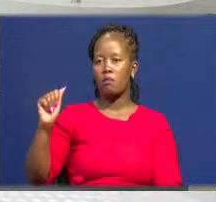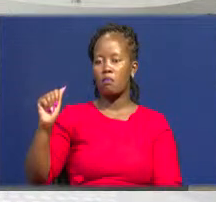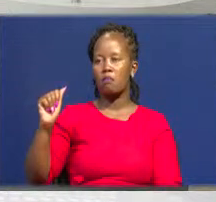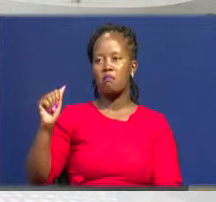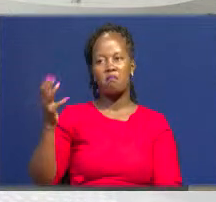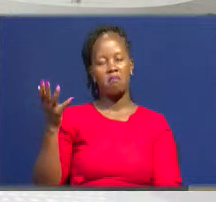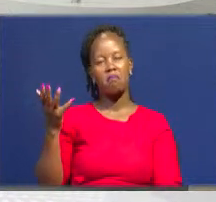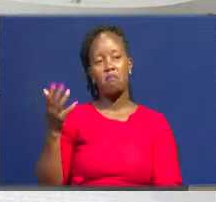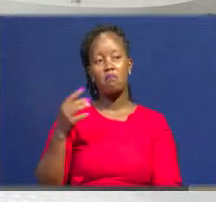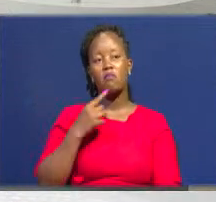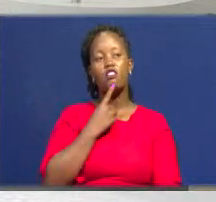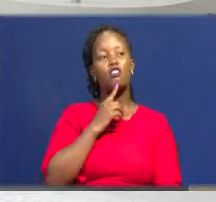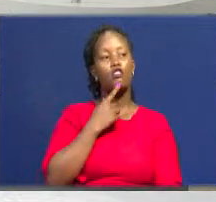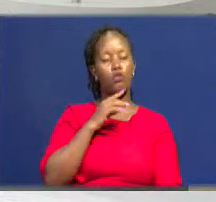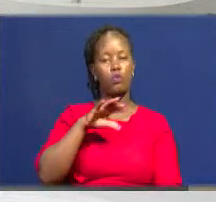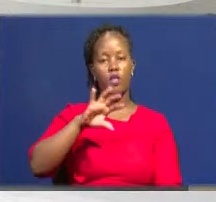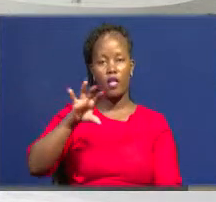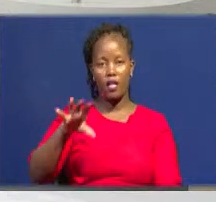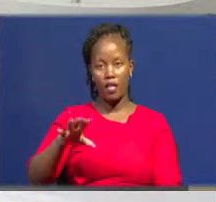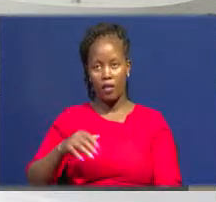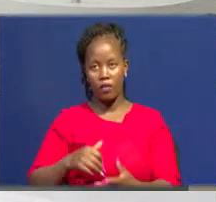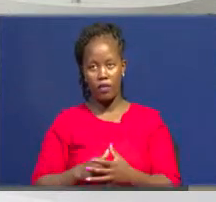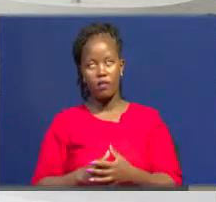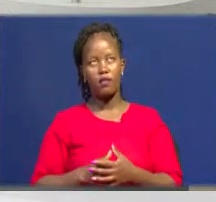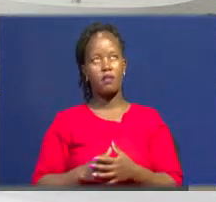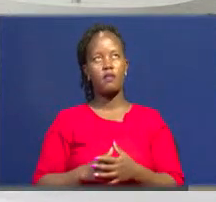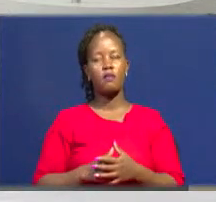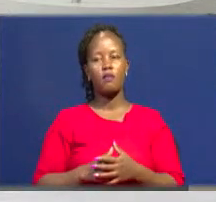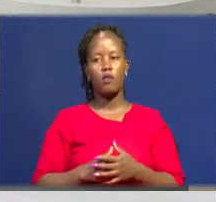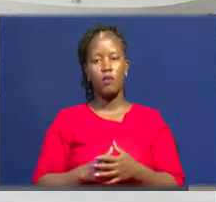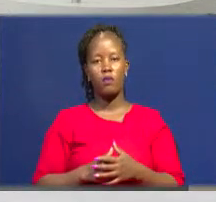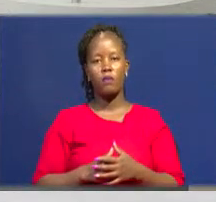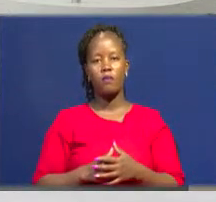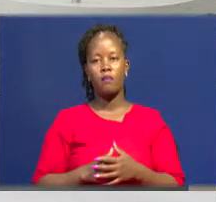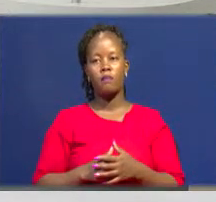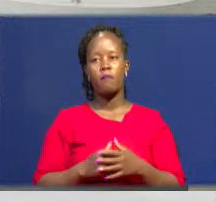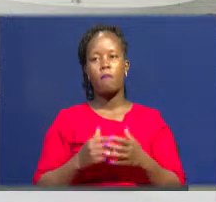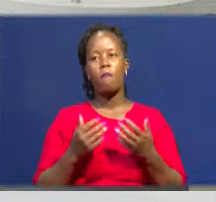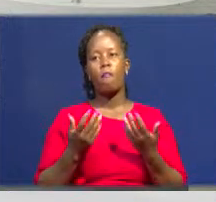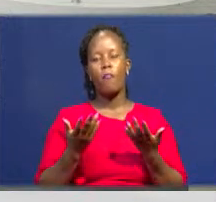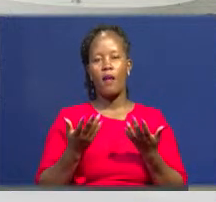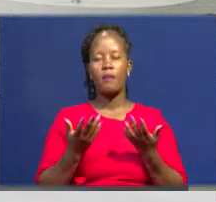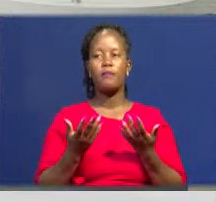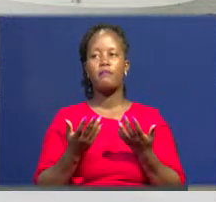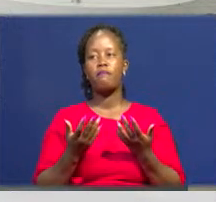Yes, that is in Turkana County. Yes. Mm-hmm. So there is,